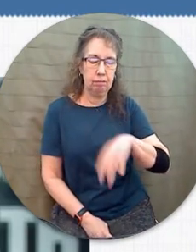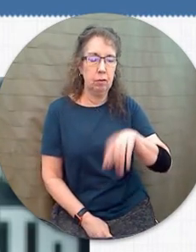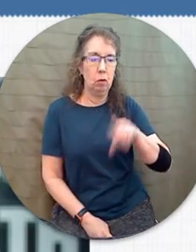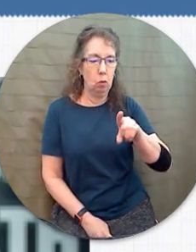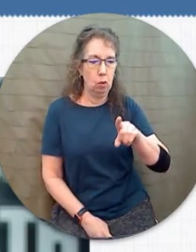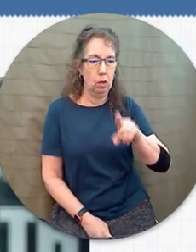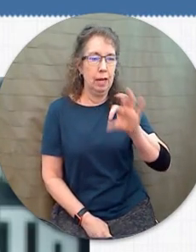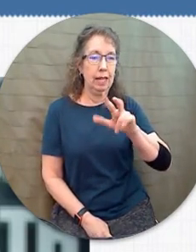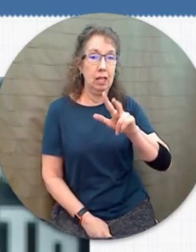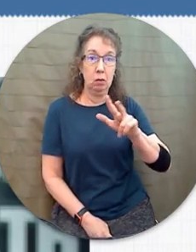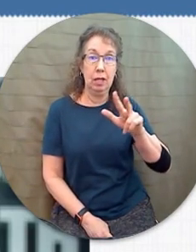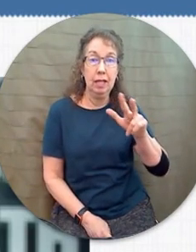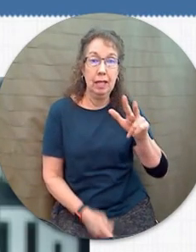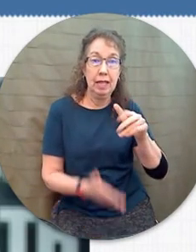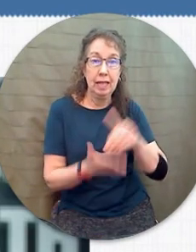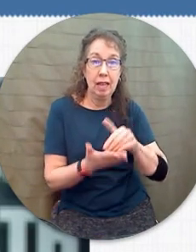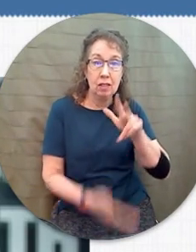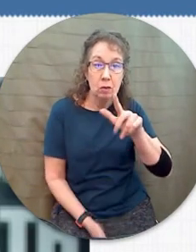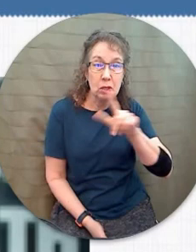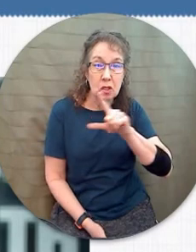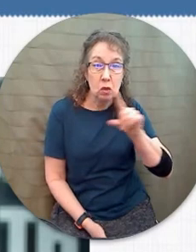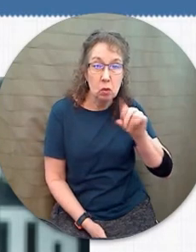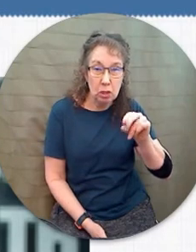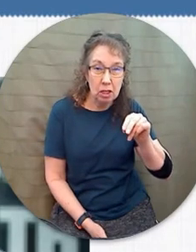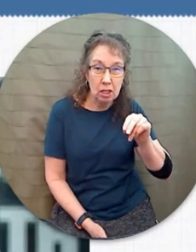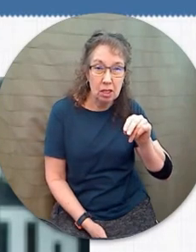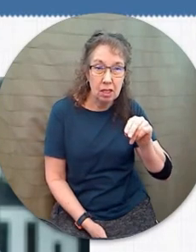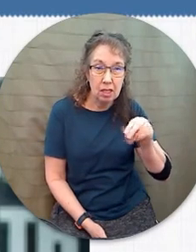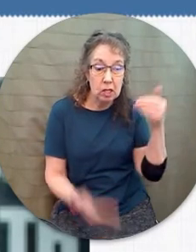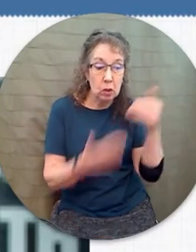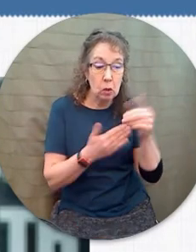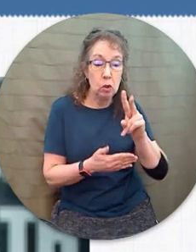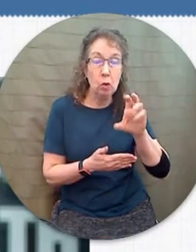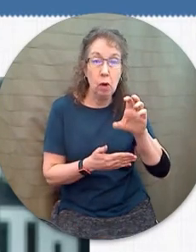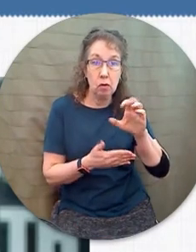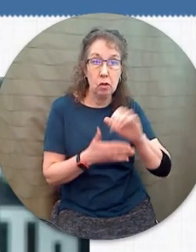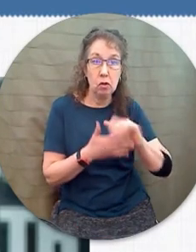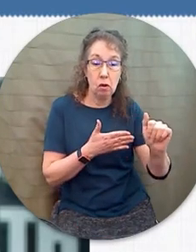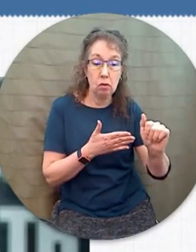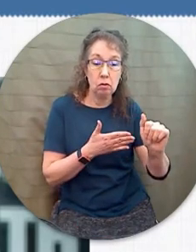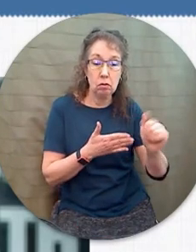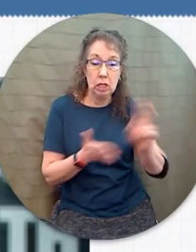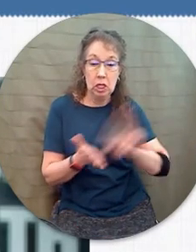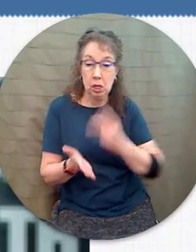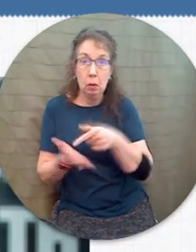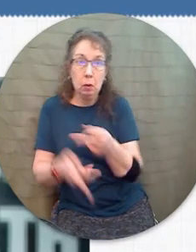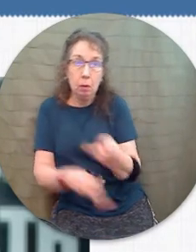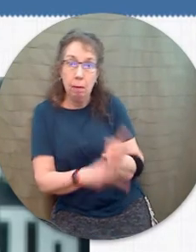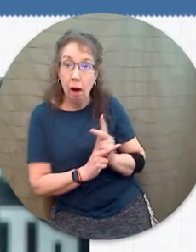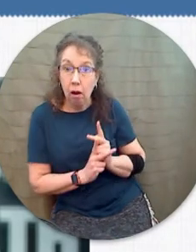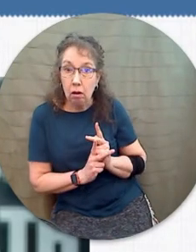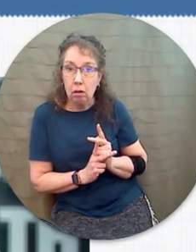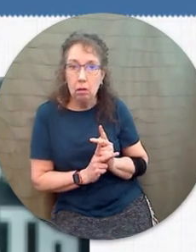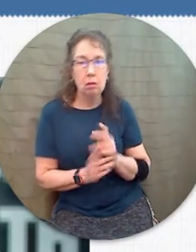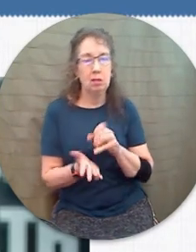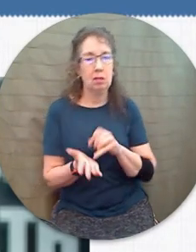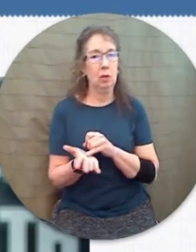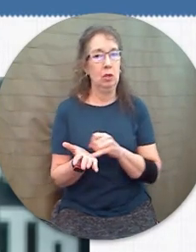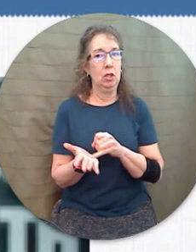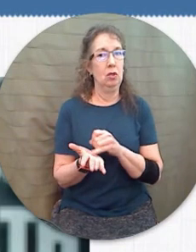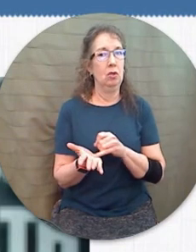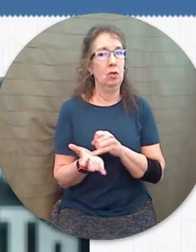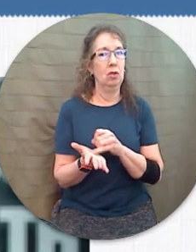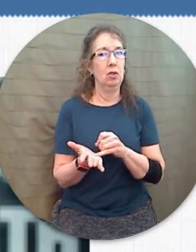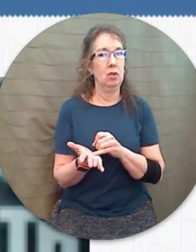$193,320 is super close to $200,000, which would be double of what you borrowed. Interest is the